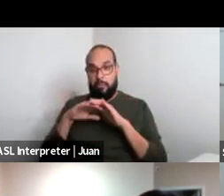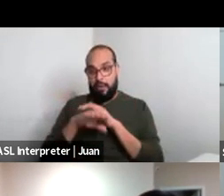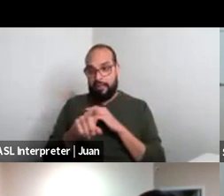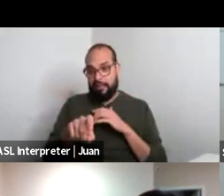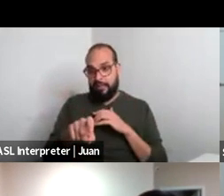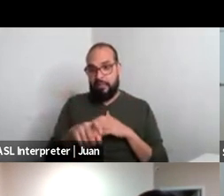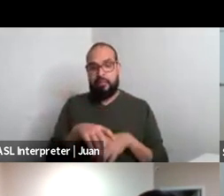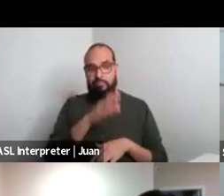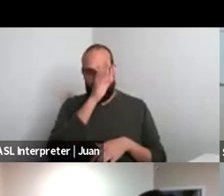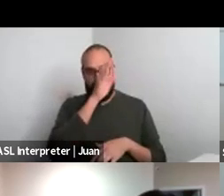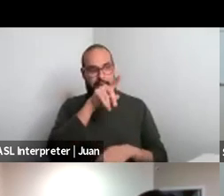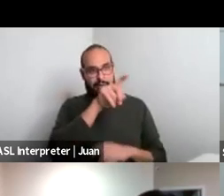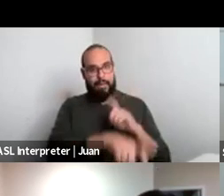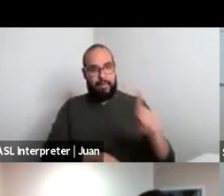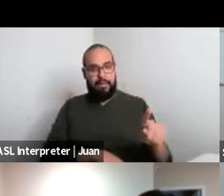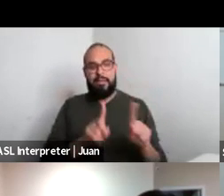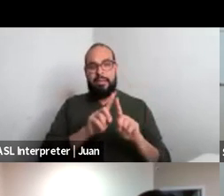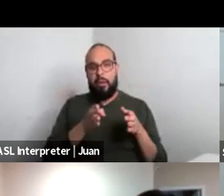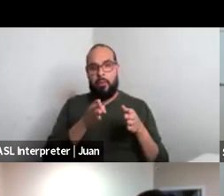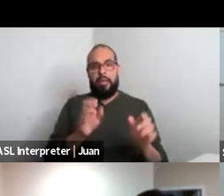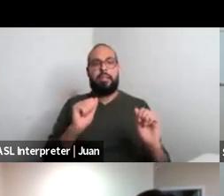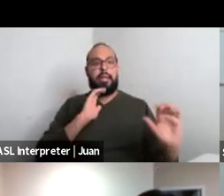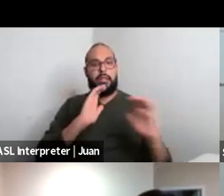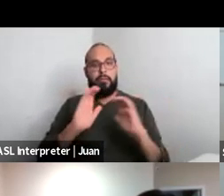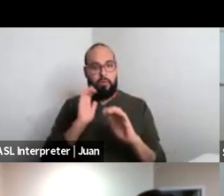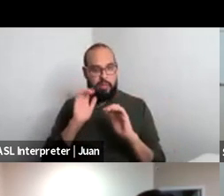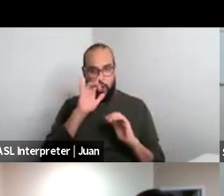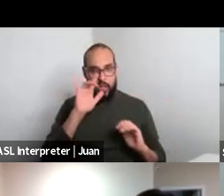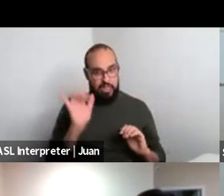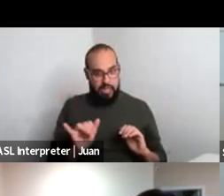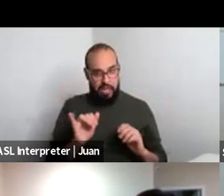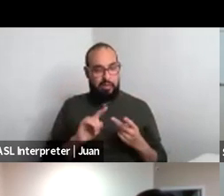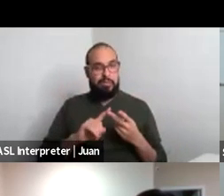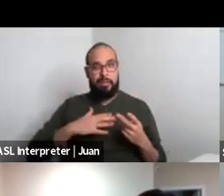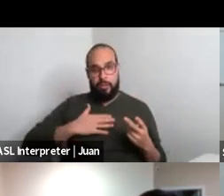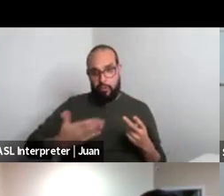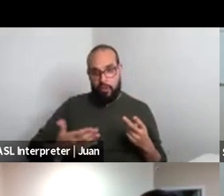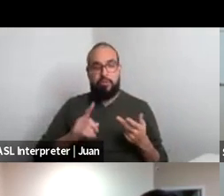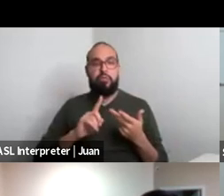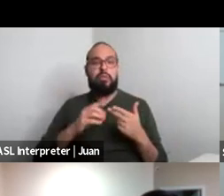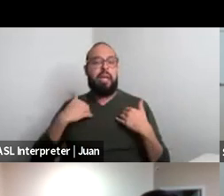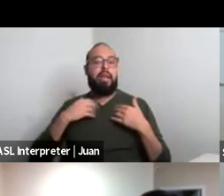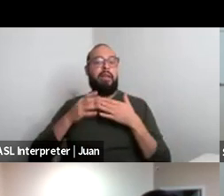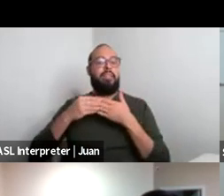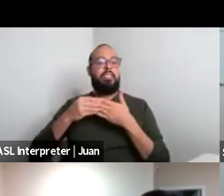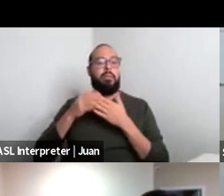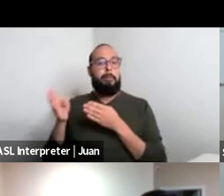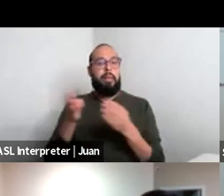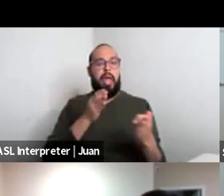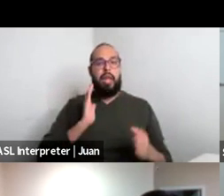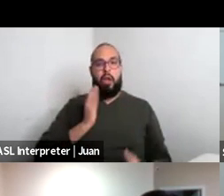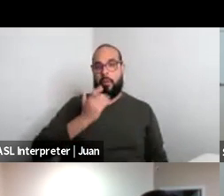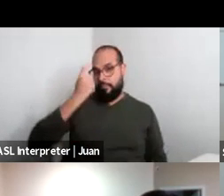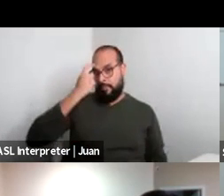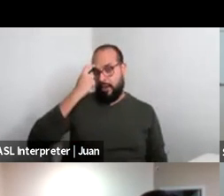in whatever ways we can communicate what those look like, and then being willing to have like a flexible plan in our mind about